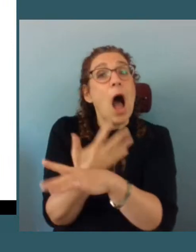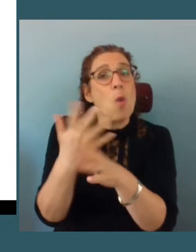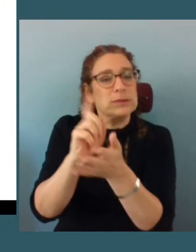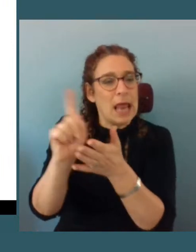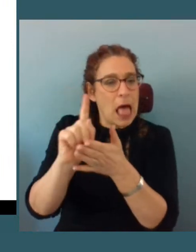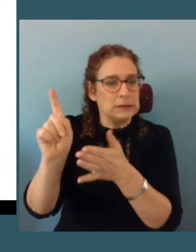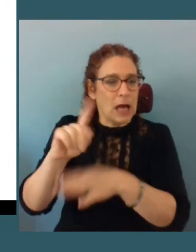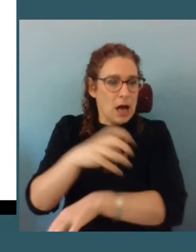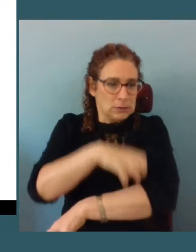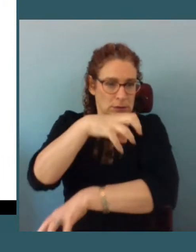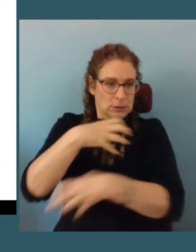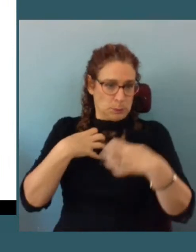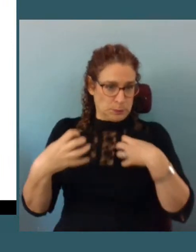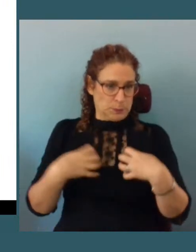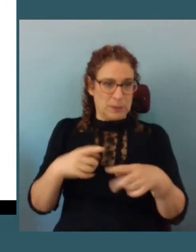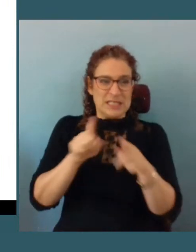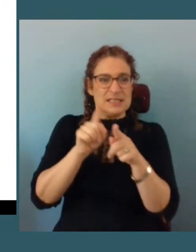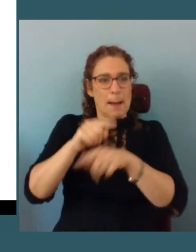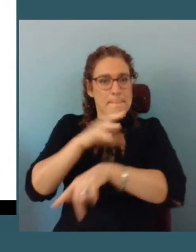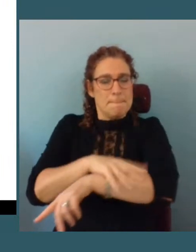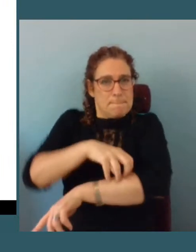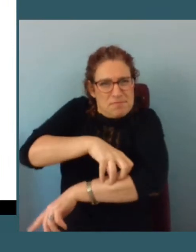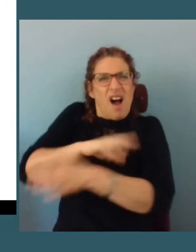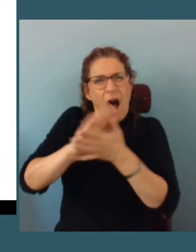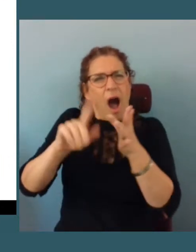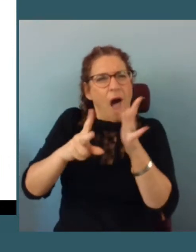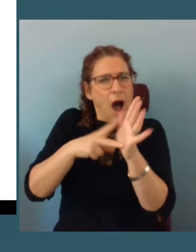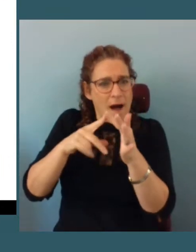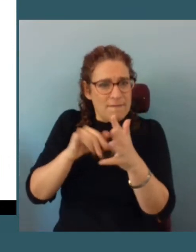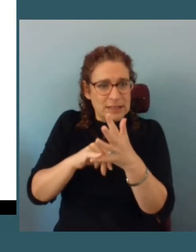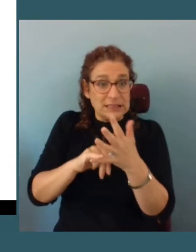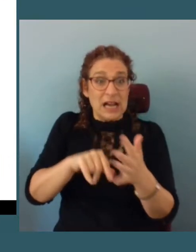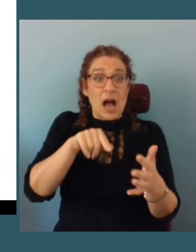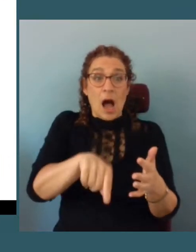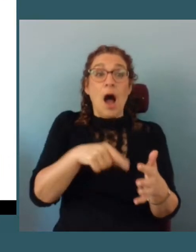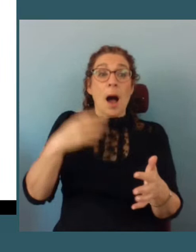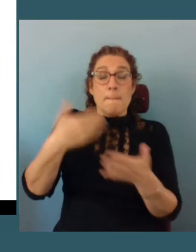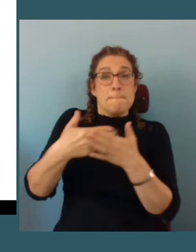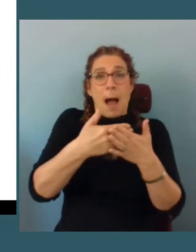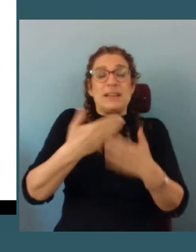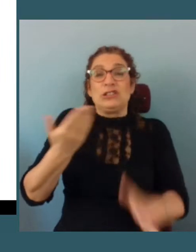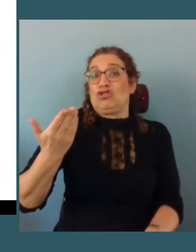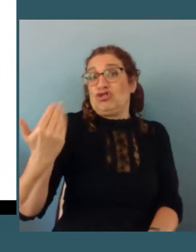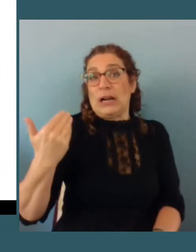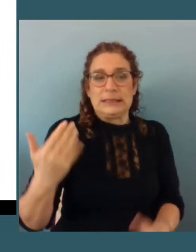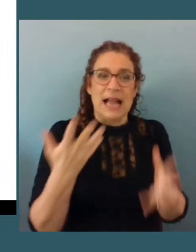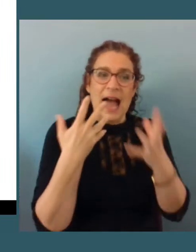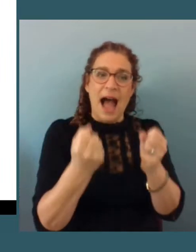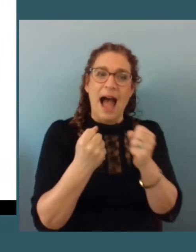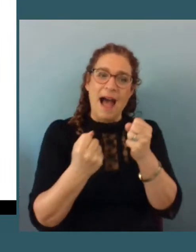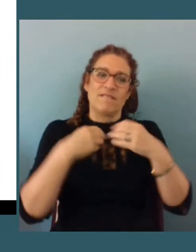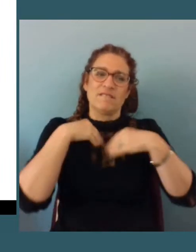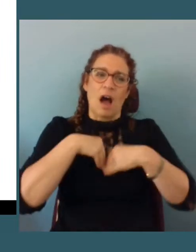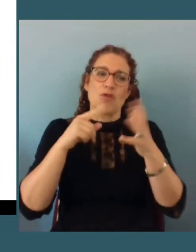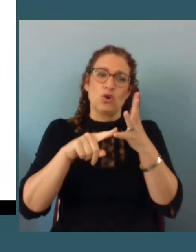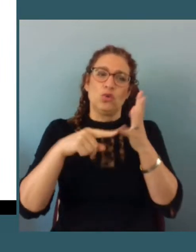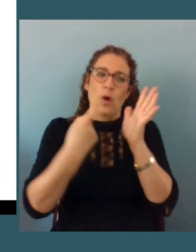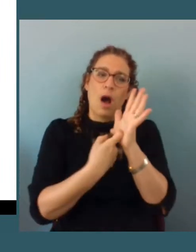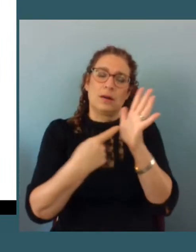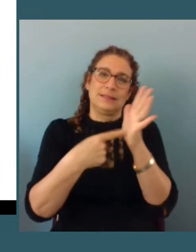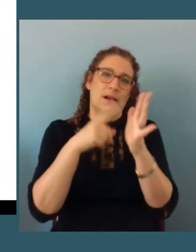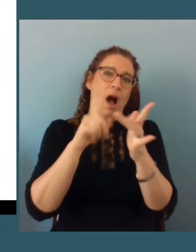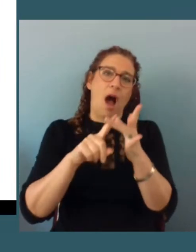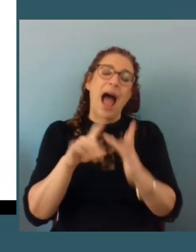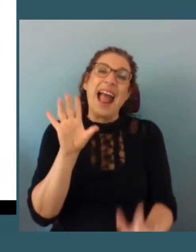a nettle sting rash, hives, and the baby's just recovered from a viral upper respiratory tract infection. So I think the